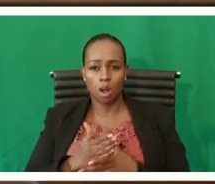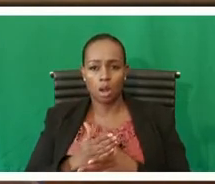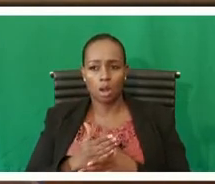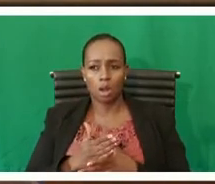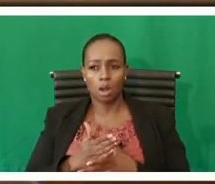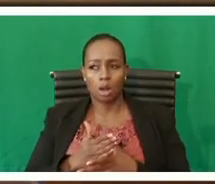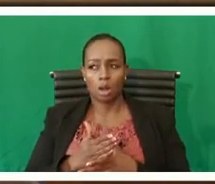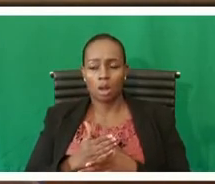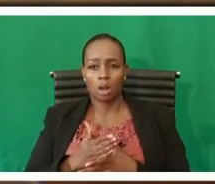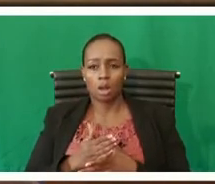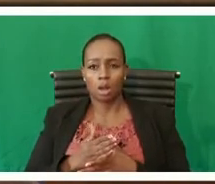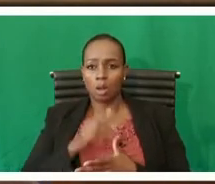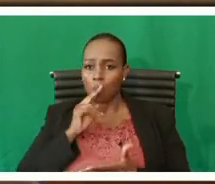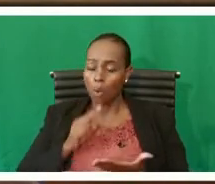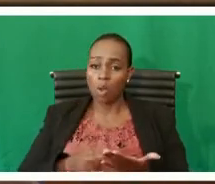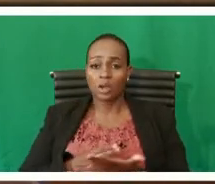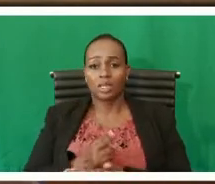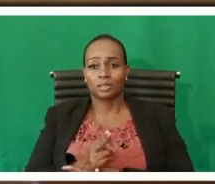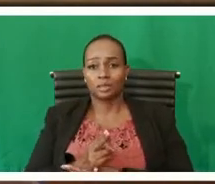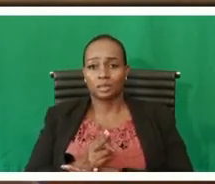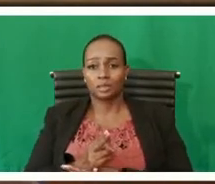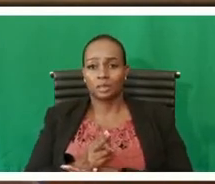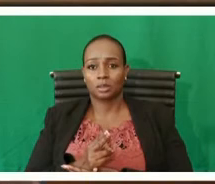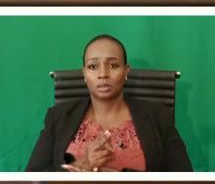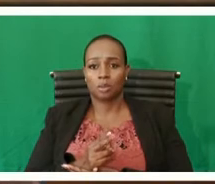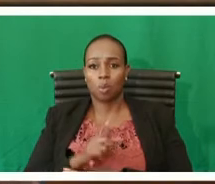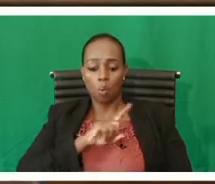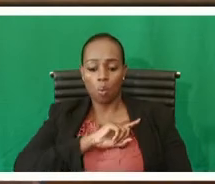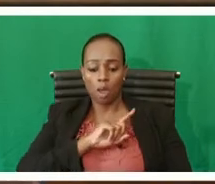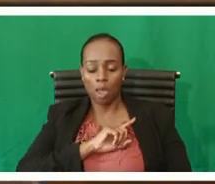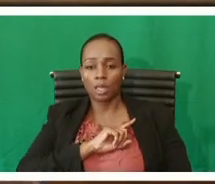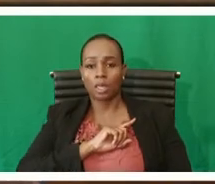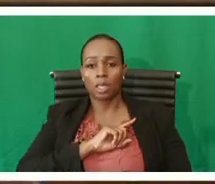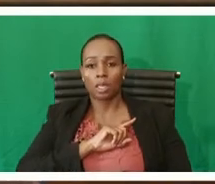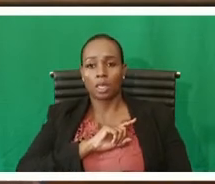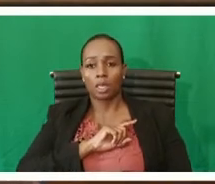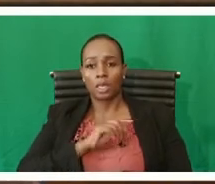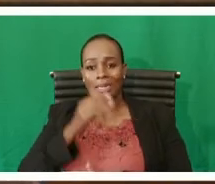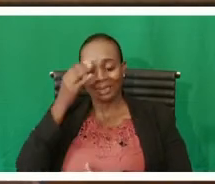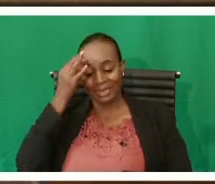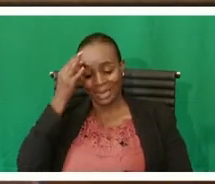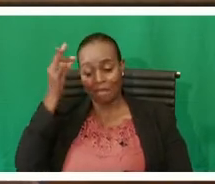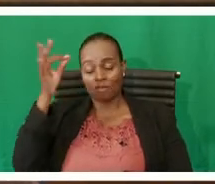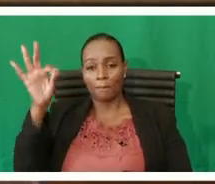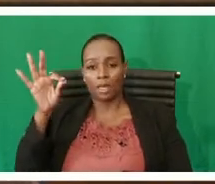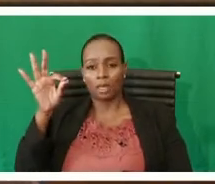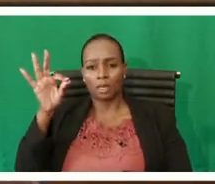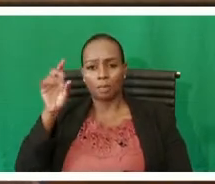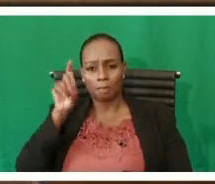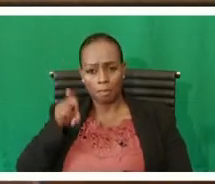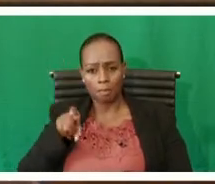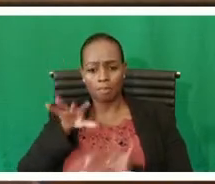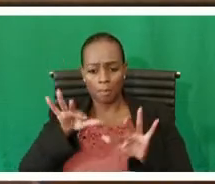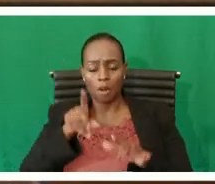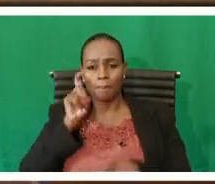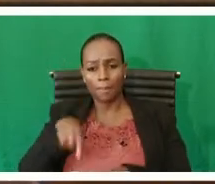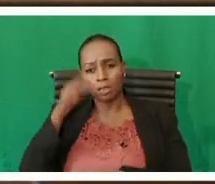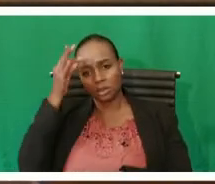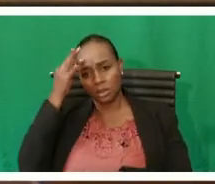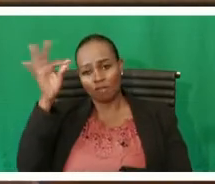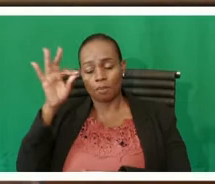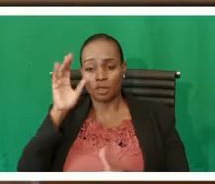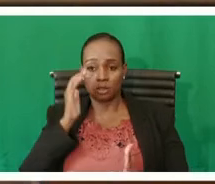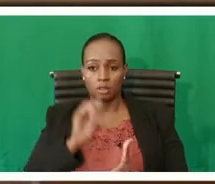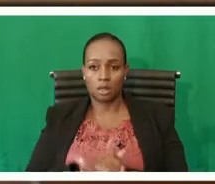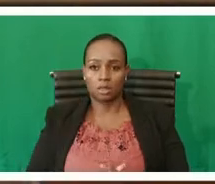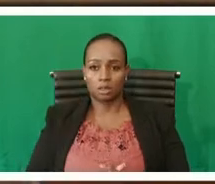effective, and accountability to create trust in government. This we can achieve only when we seriously about the